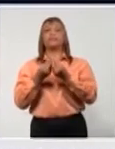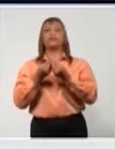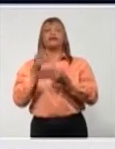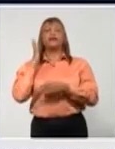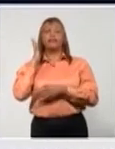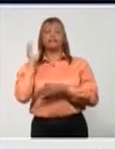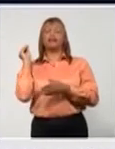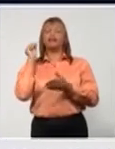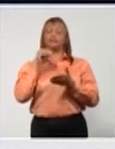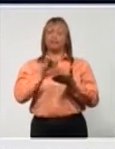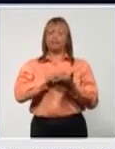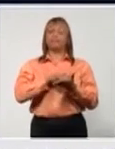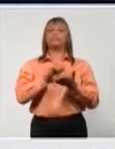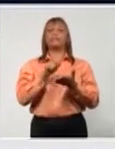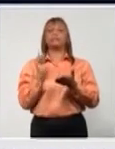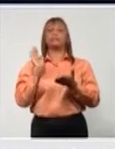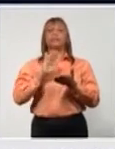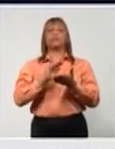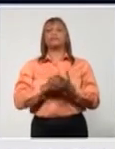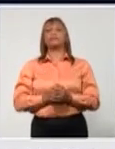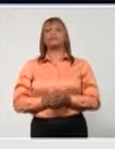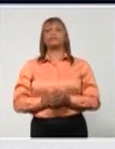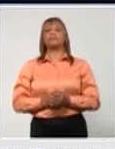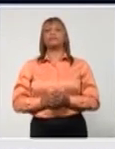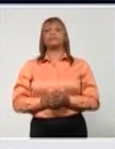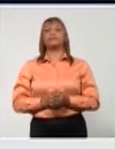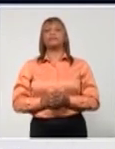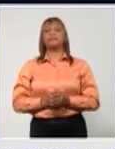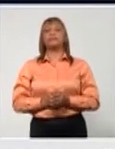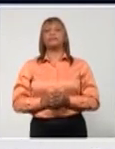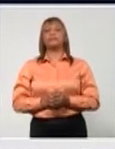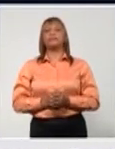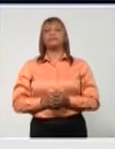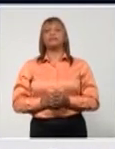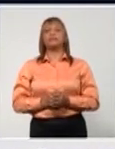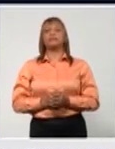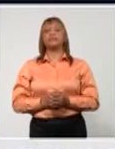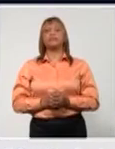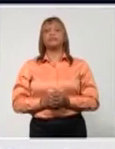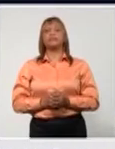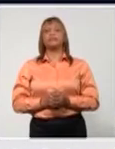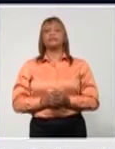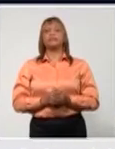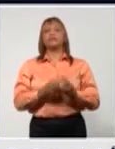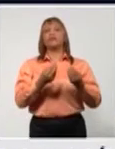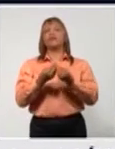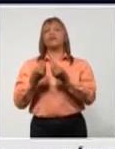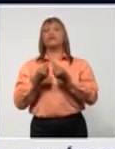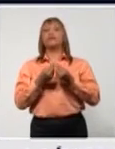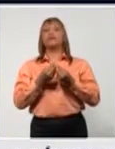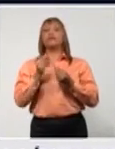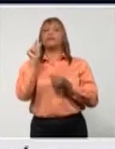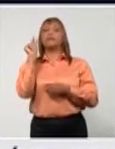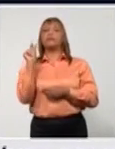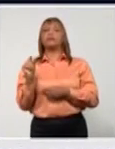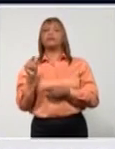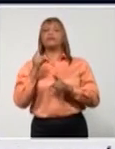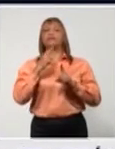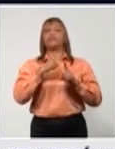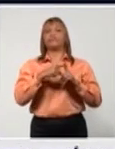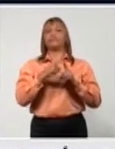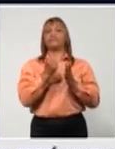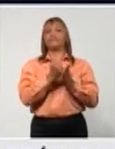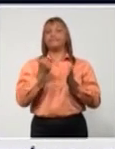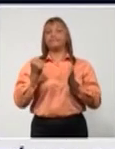test all those who have had contact with a previously confirmed case in the last 14 or 15 days. It has still not been possible